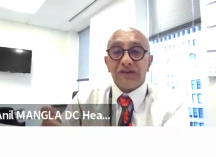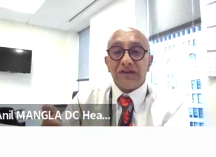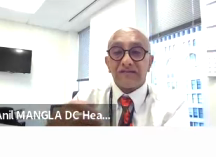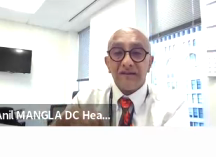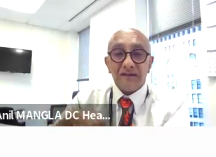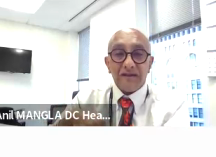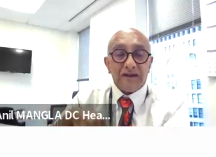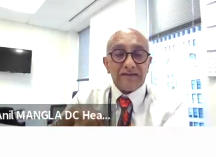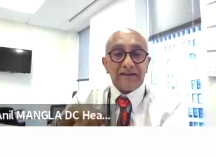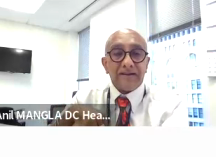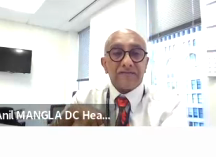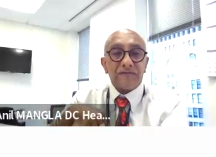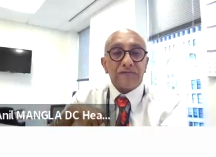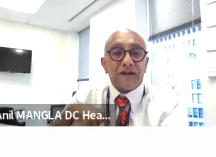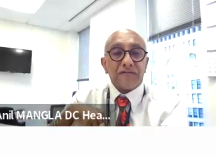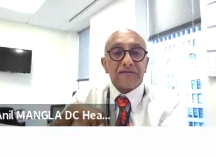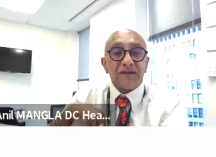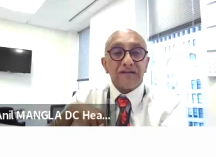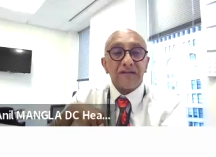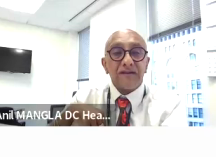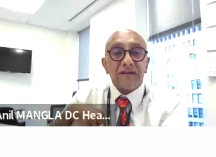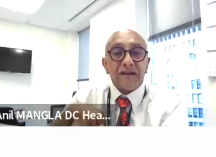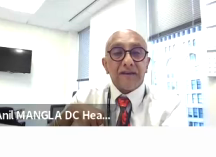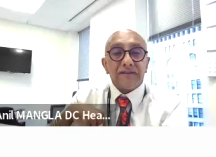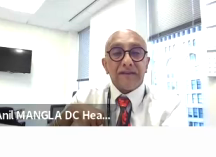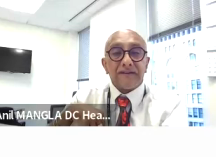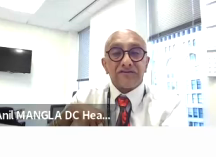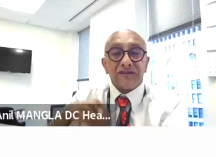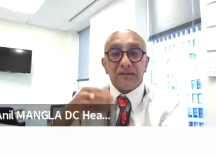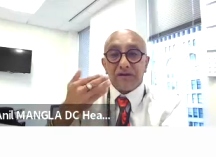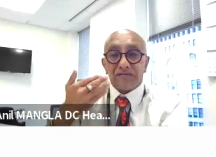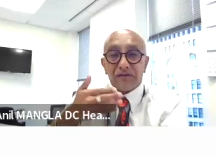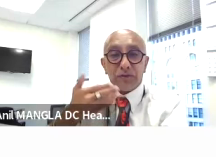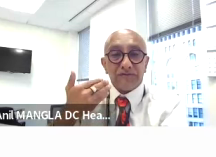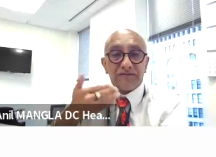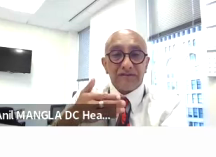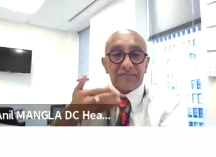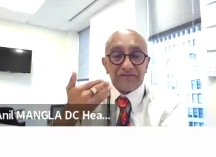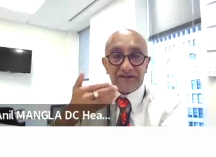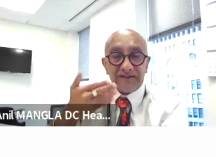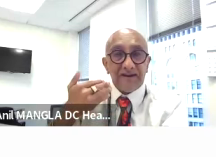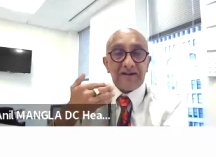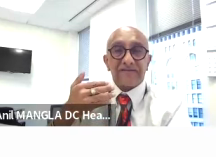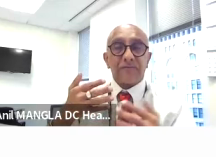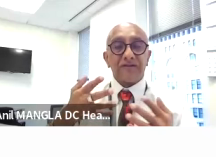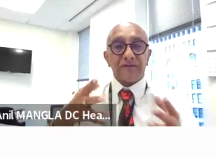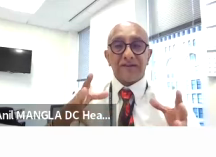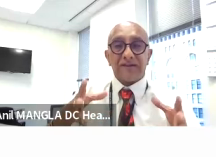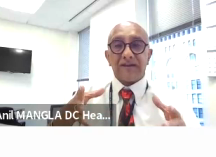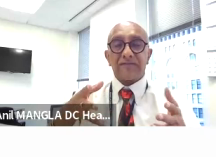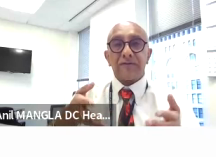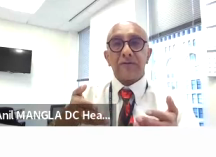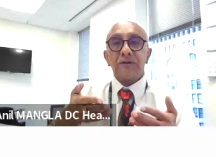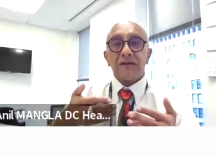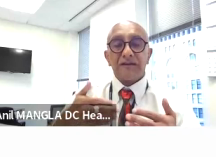or objects that has flu virus on it, and then touching their mouth, nose, especially the eyes. So when you're